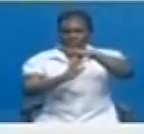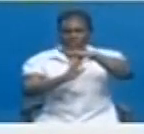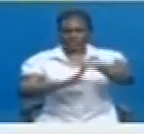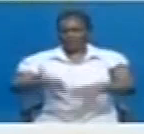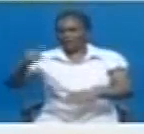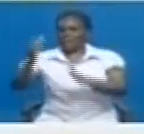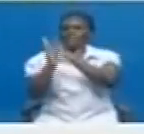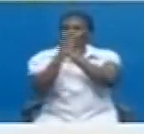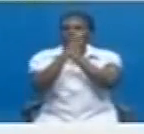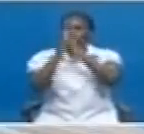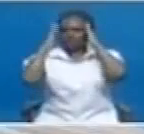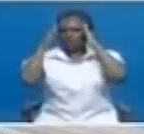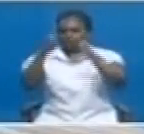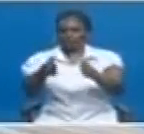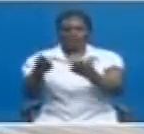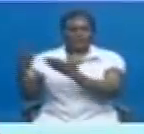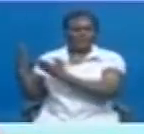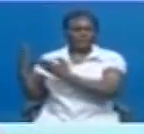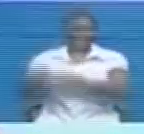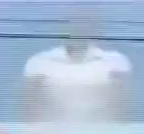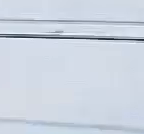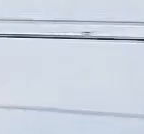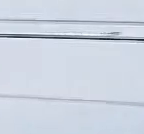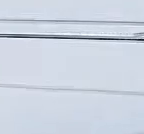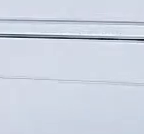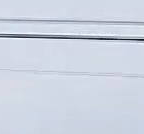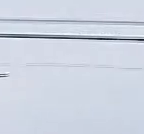are the other stories we'll be focusing on for you tonight.